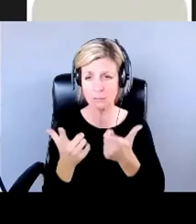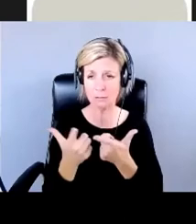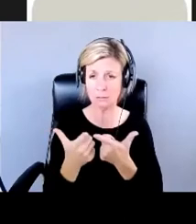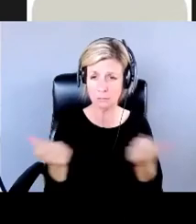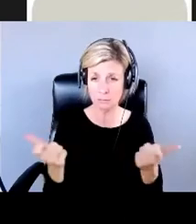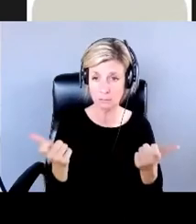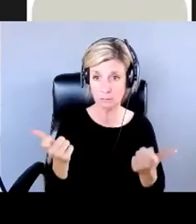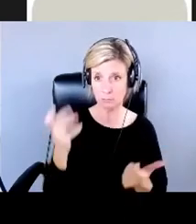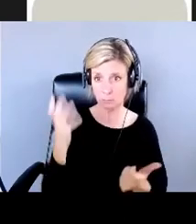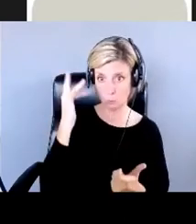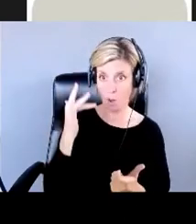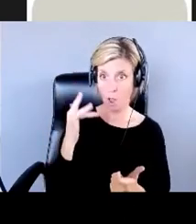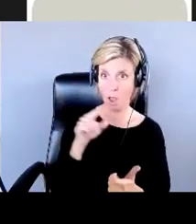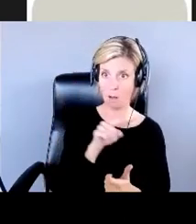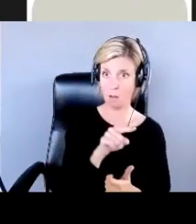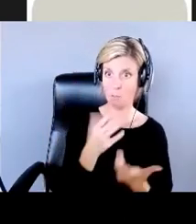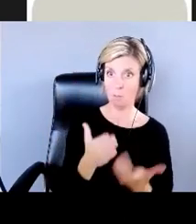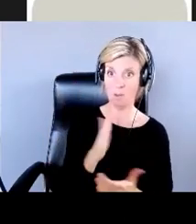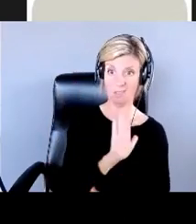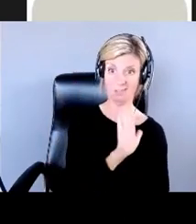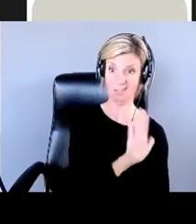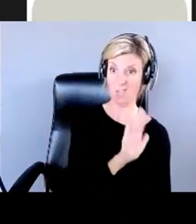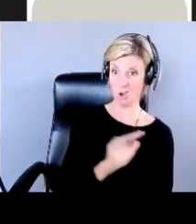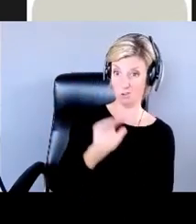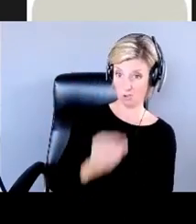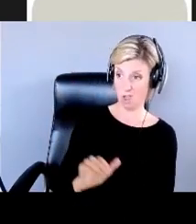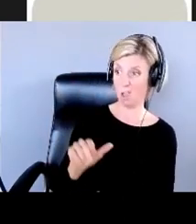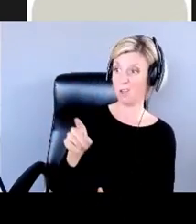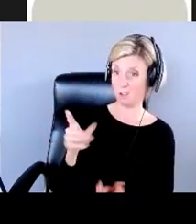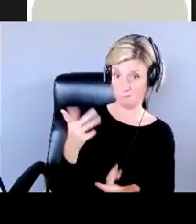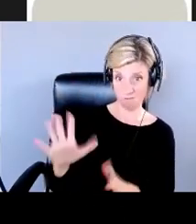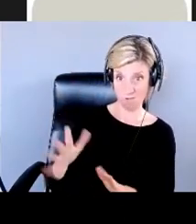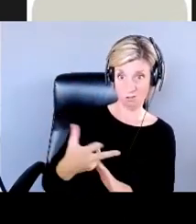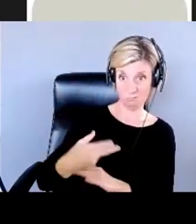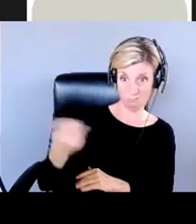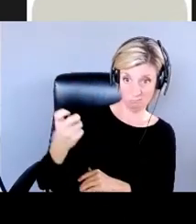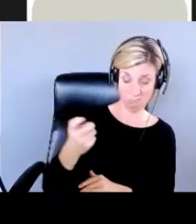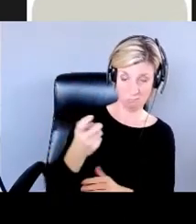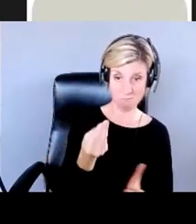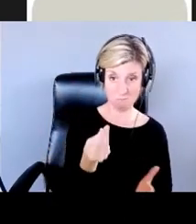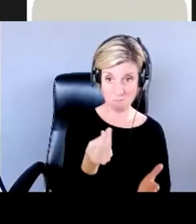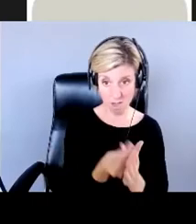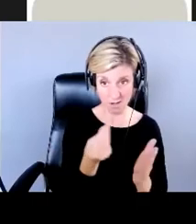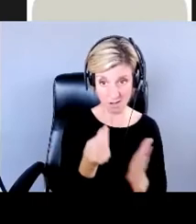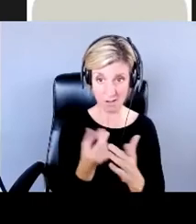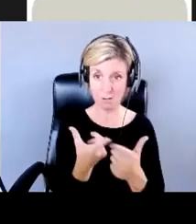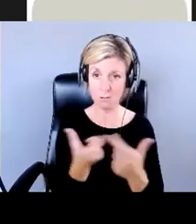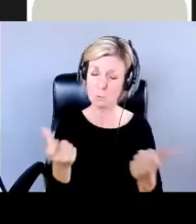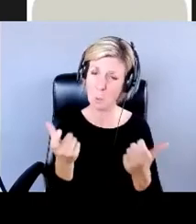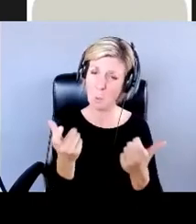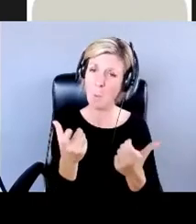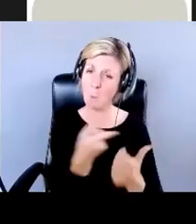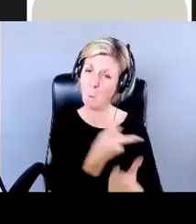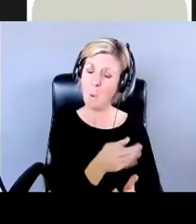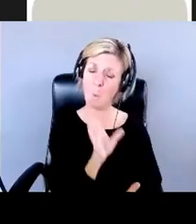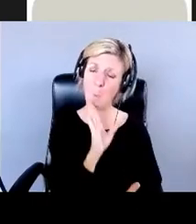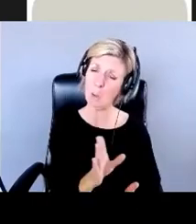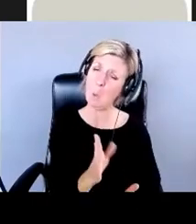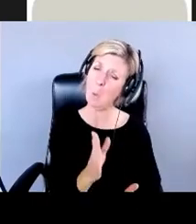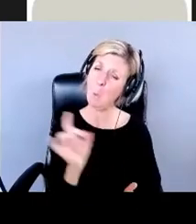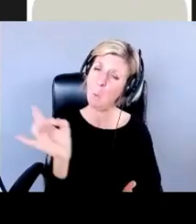having stolen money from them. And then the other concern that I think exists is